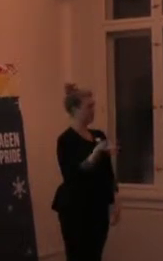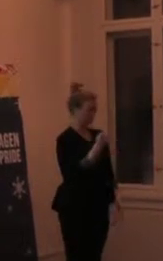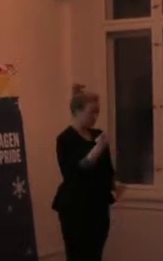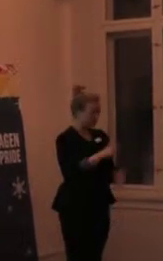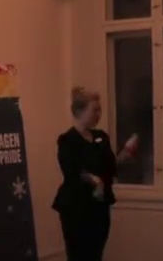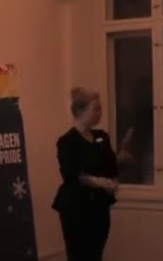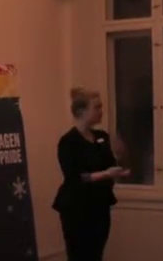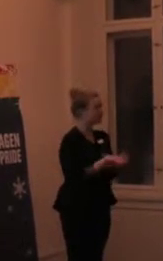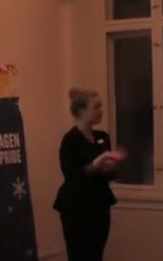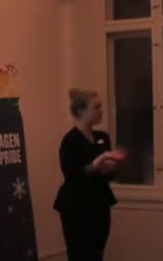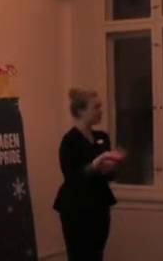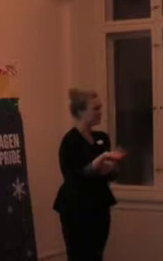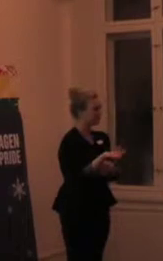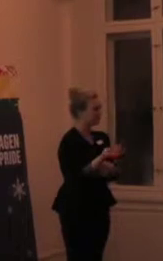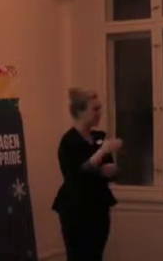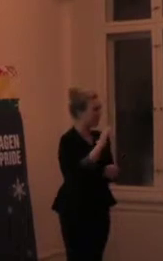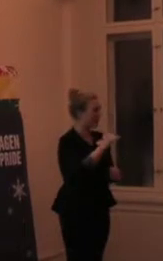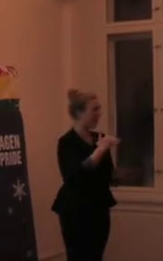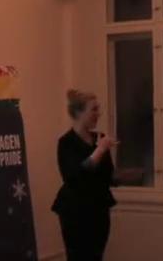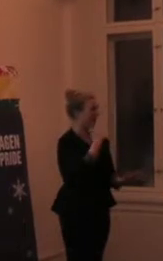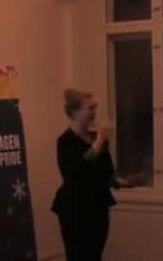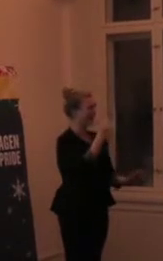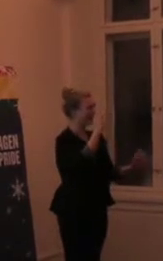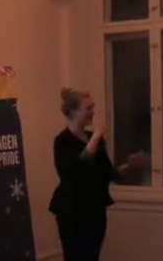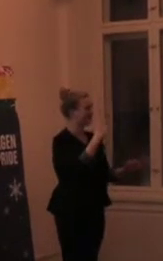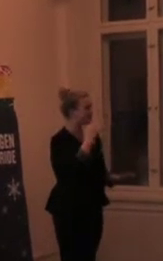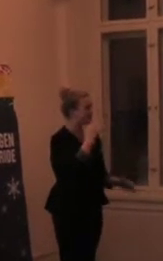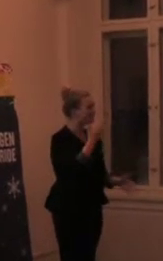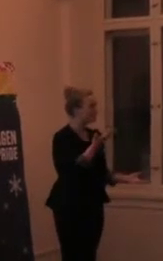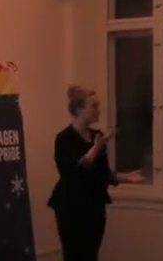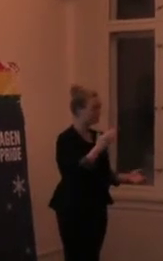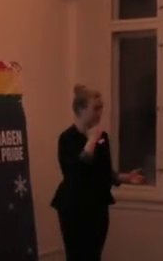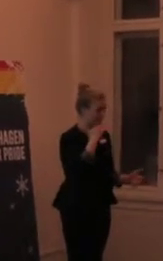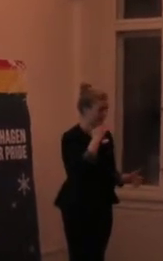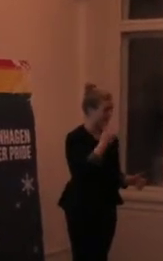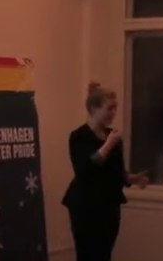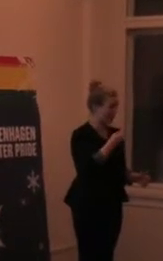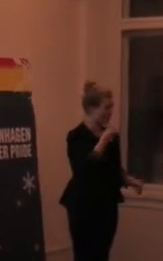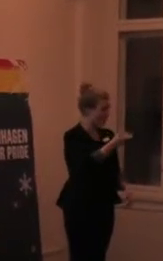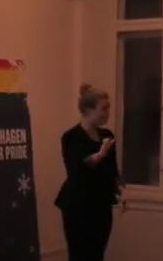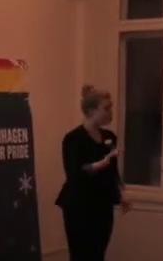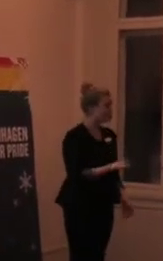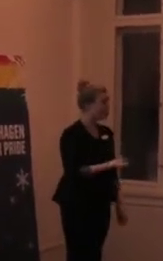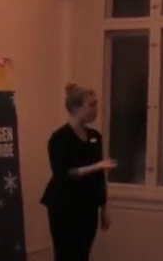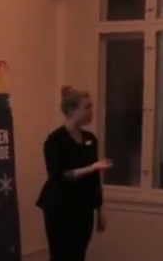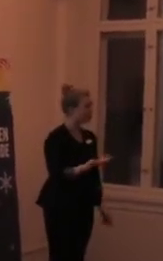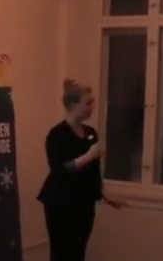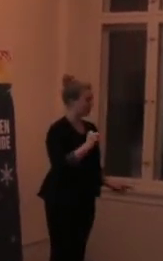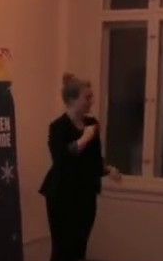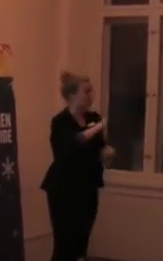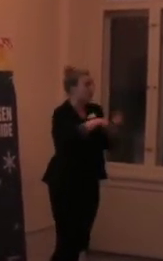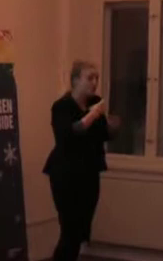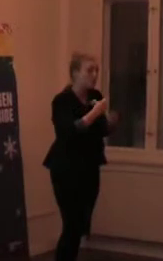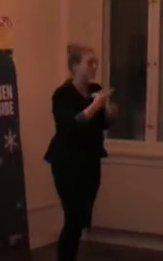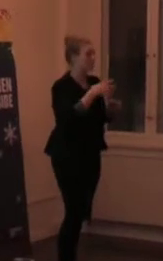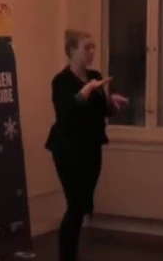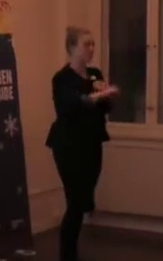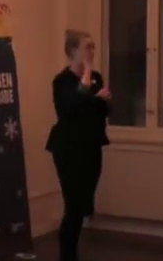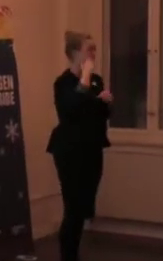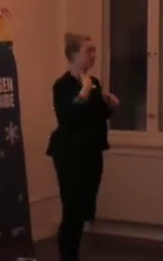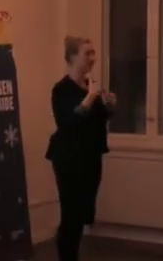law? Isn't that hate speech? Isn't that attempted murder? I can go on with all the violations.